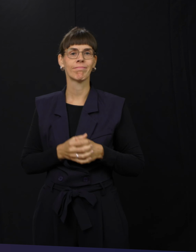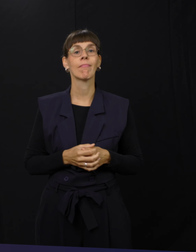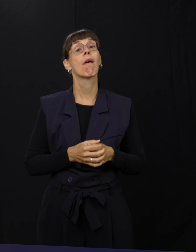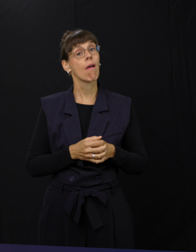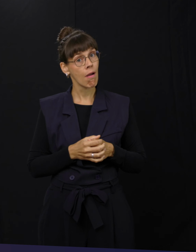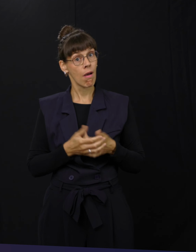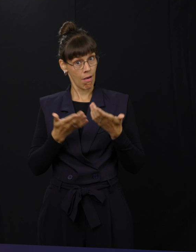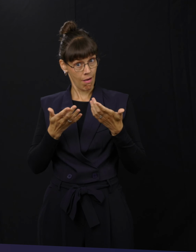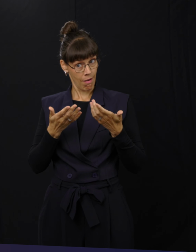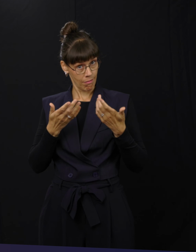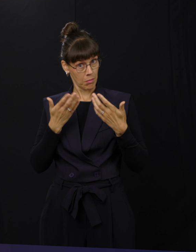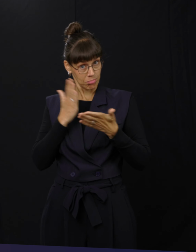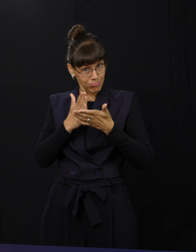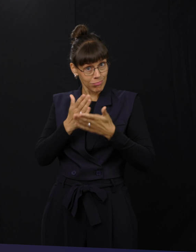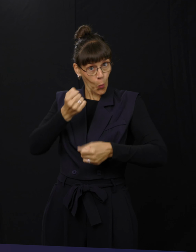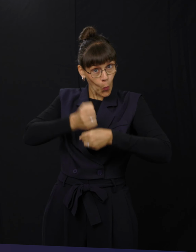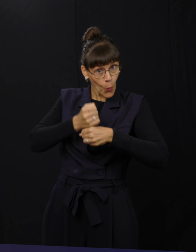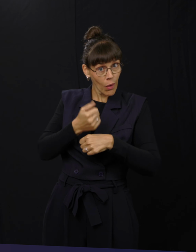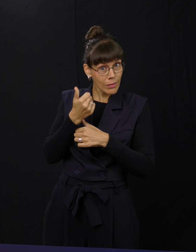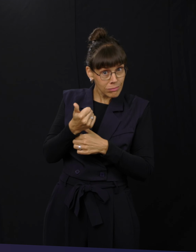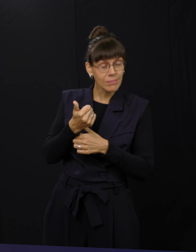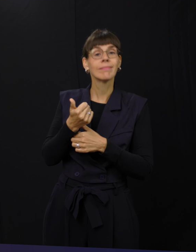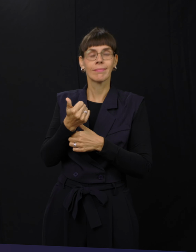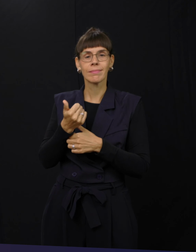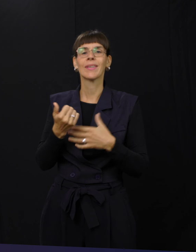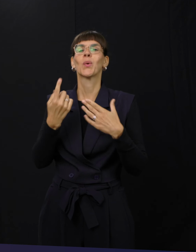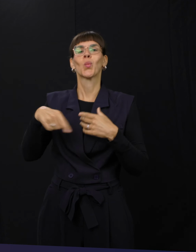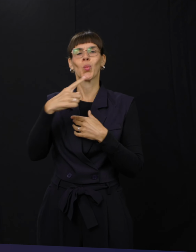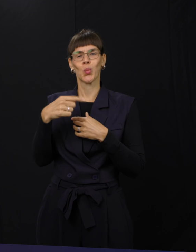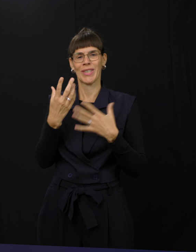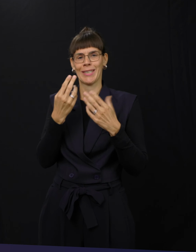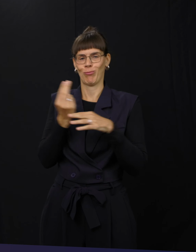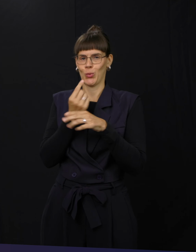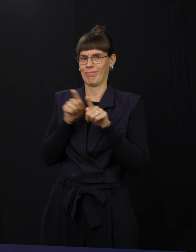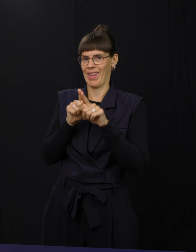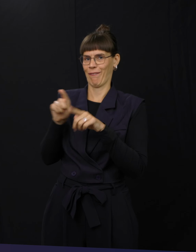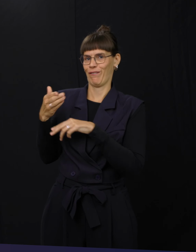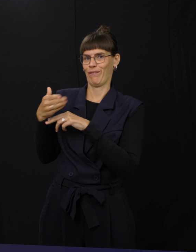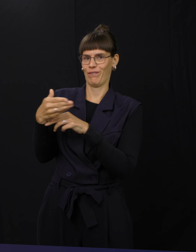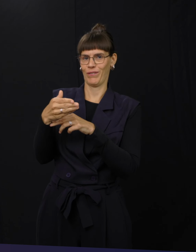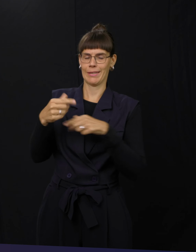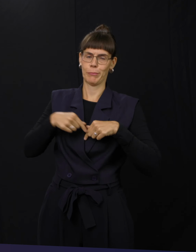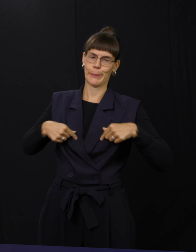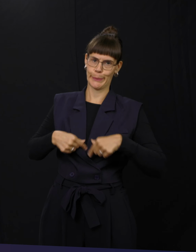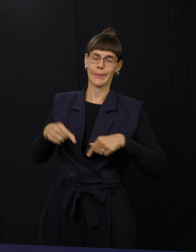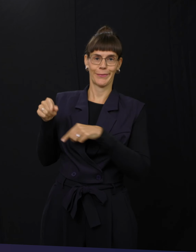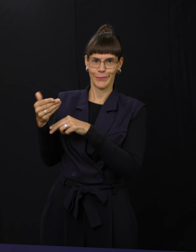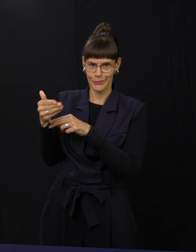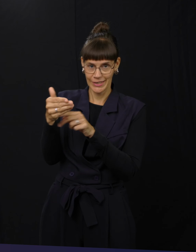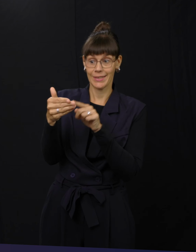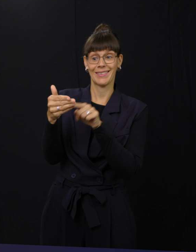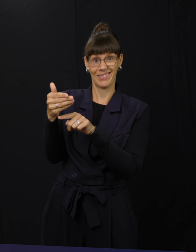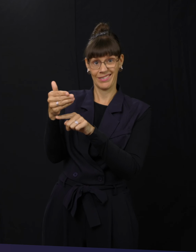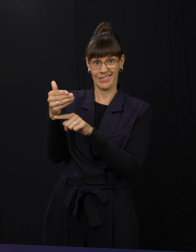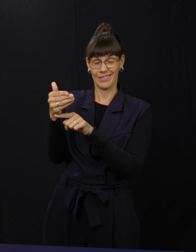does this work? Have you tested it? So we use the zebrafish as a functional model for that. Right. So we gave this